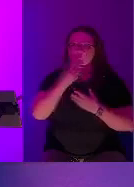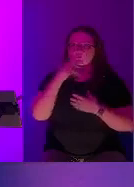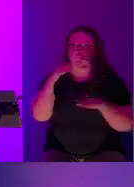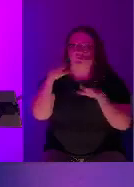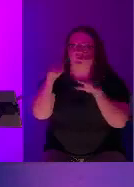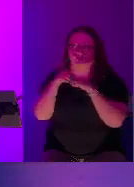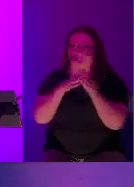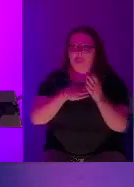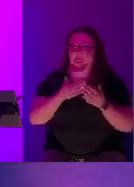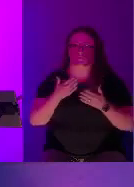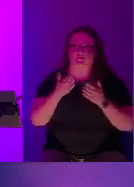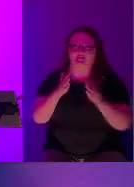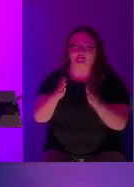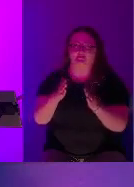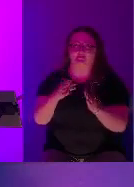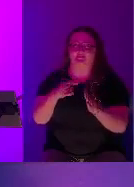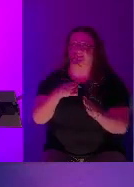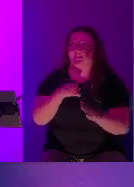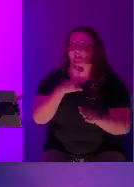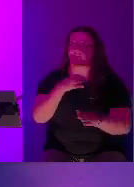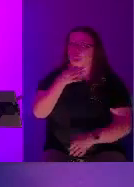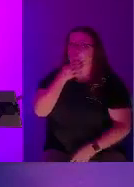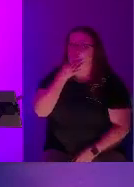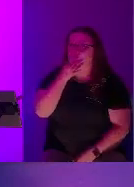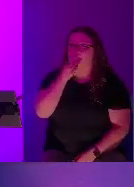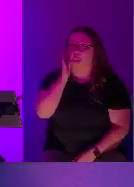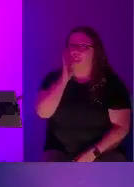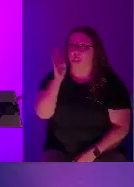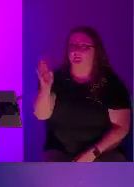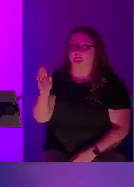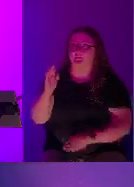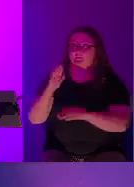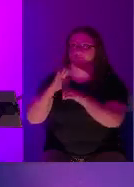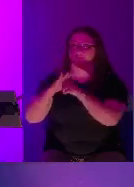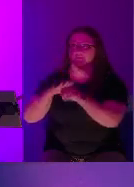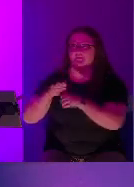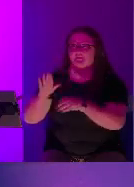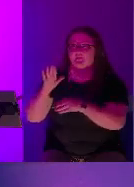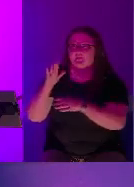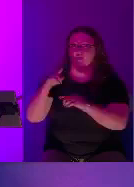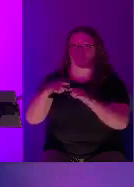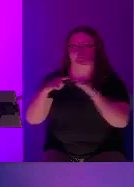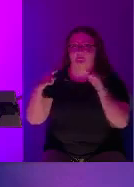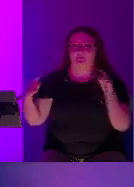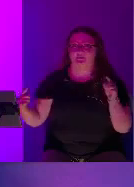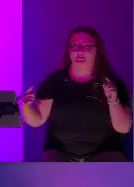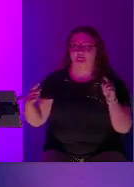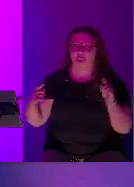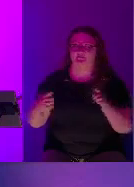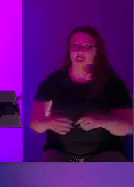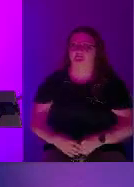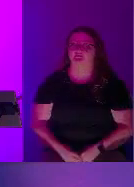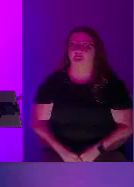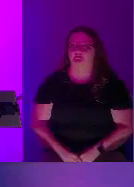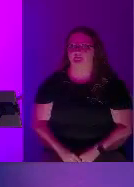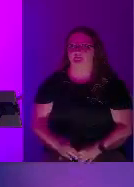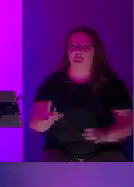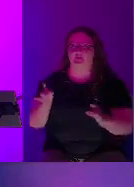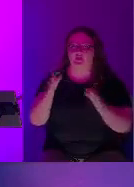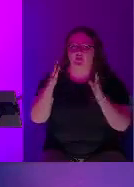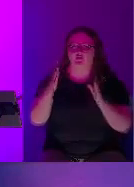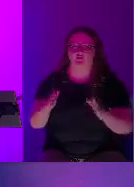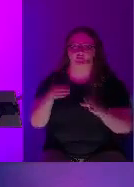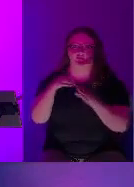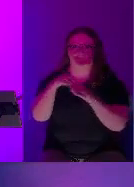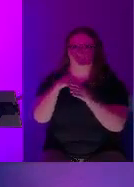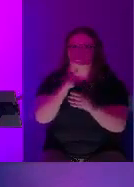ways. I should soon have subdued their enemies and turned my hand against their adversaries. The haters of the Lord should have